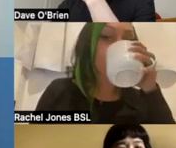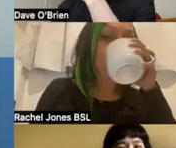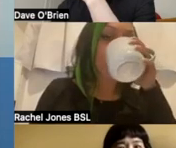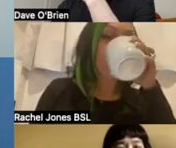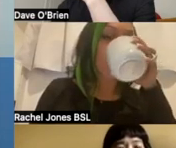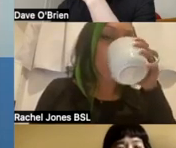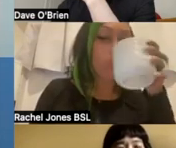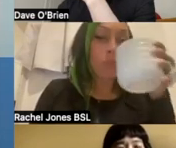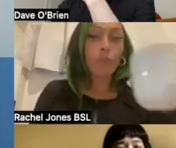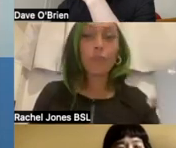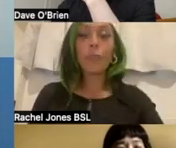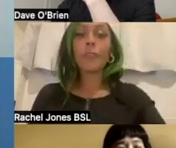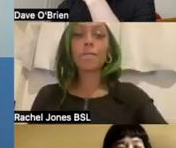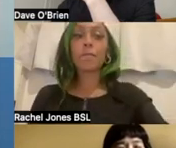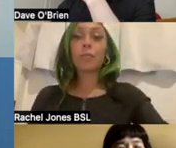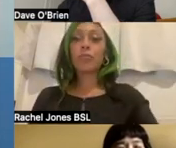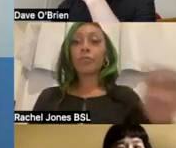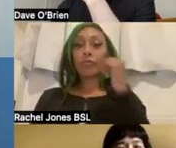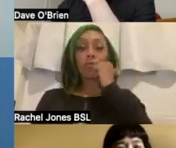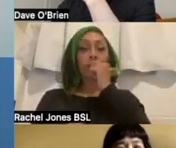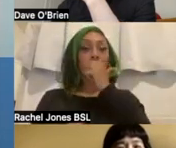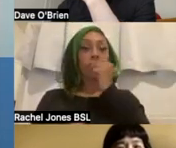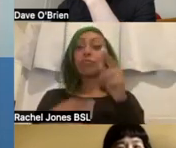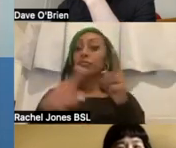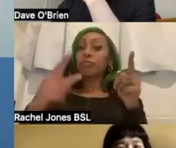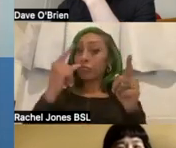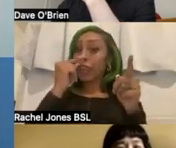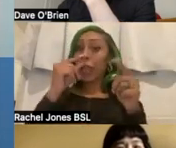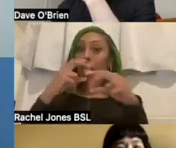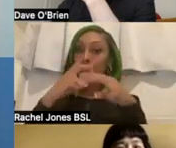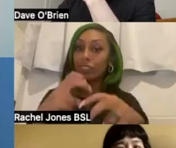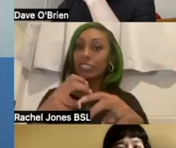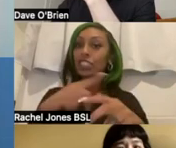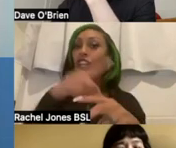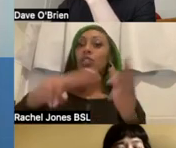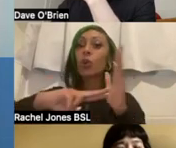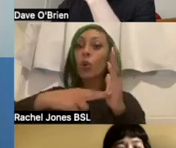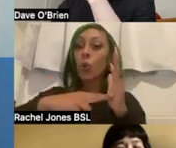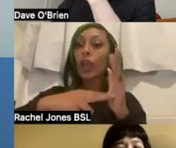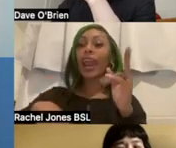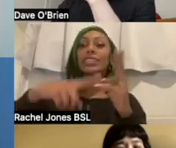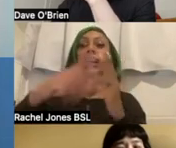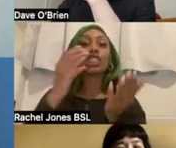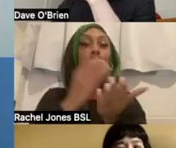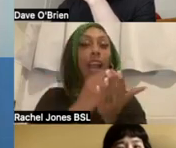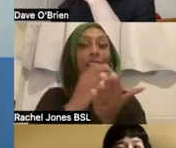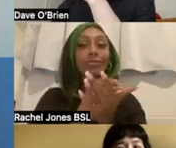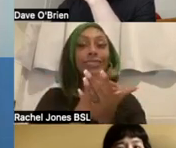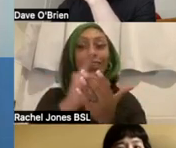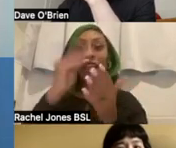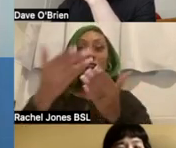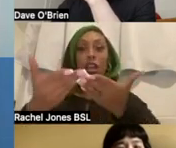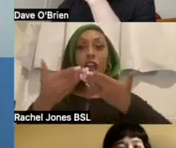research organizations and charities that offer support in the areas that we are investigating,